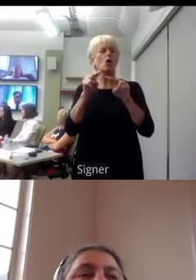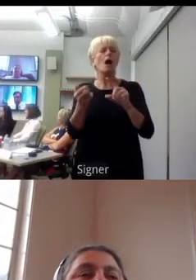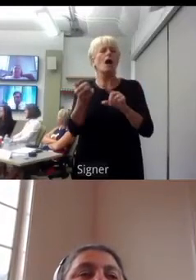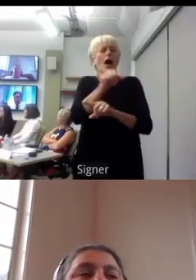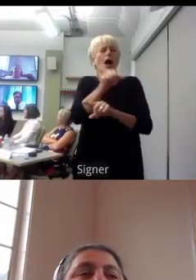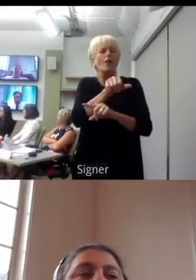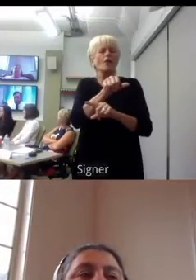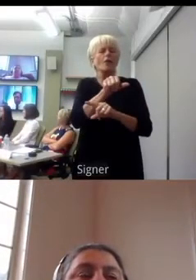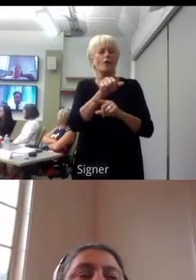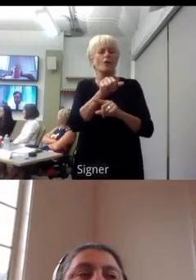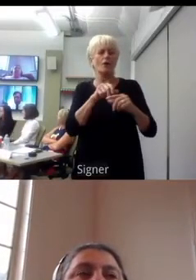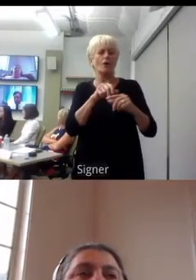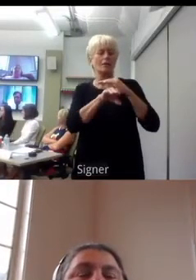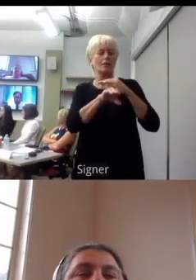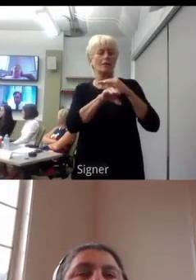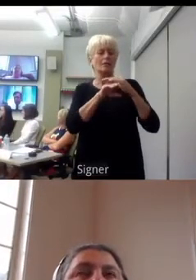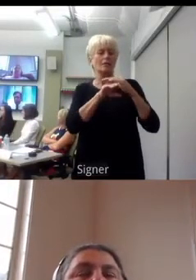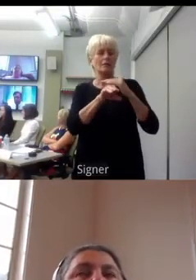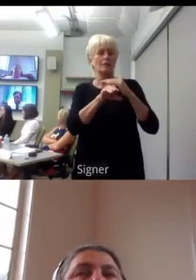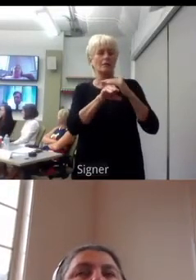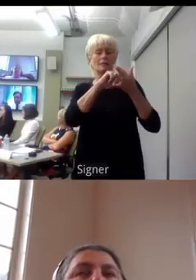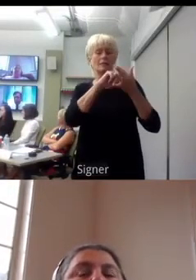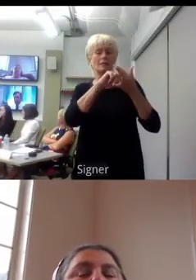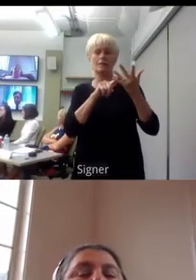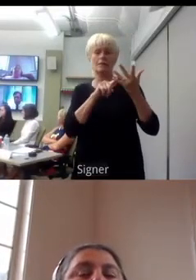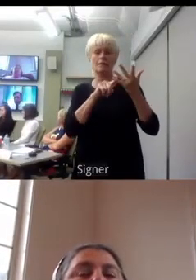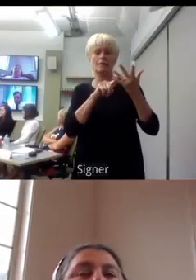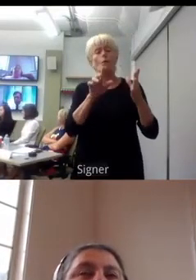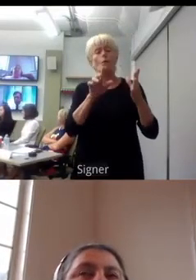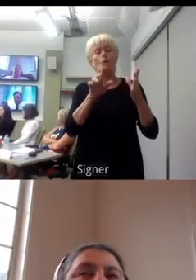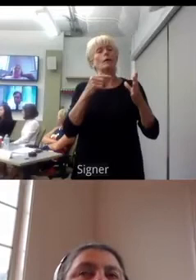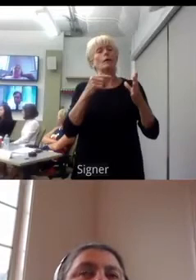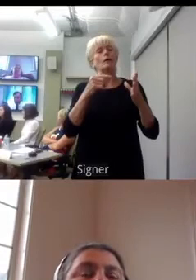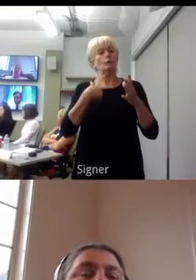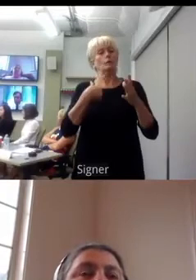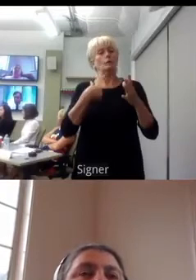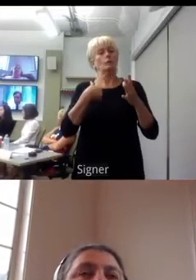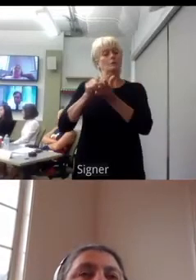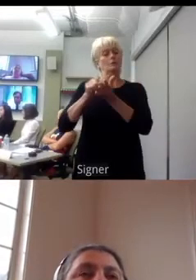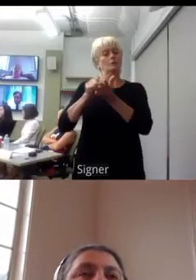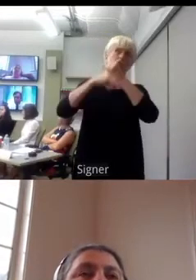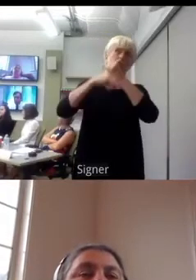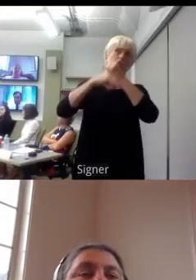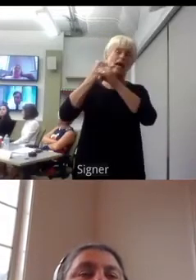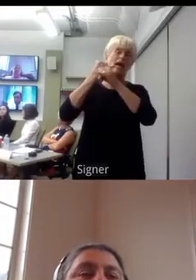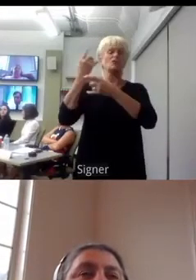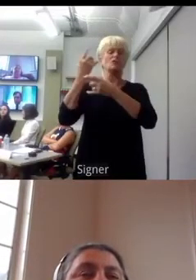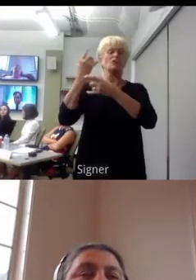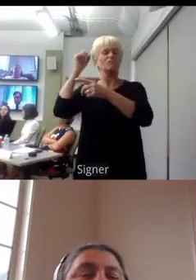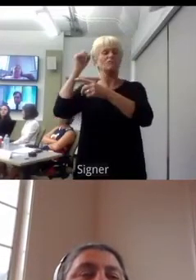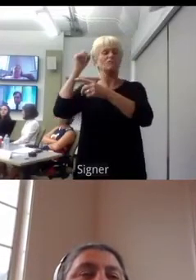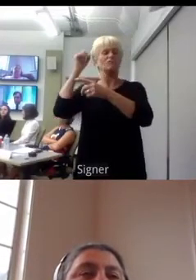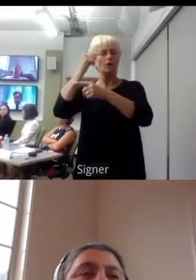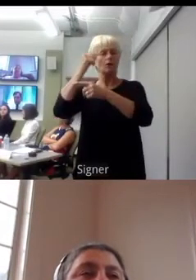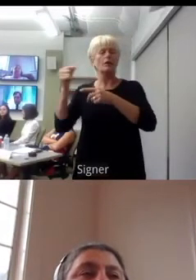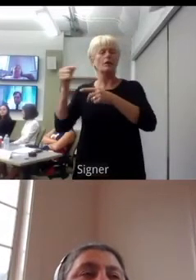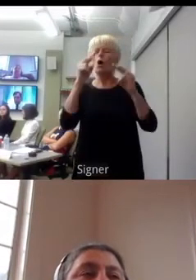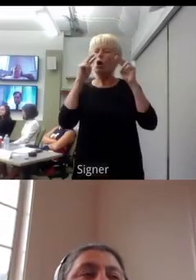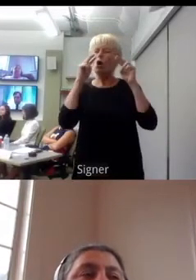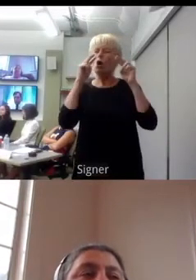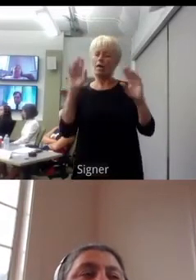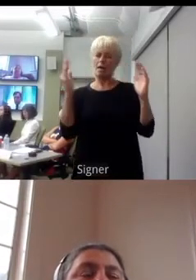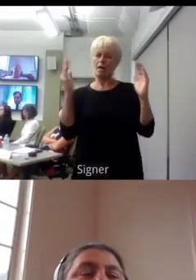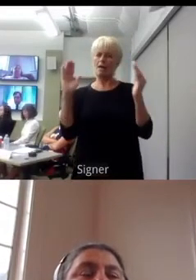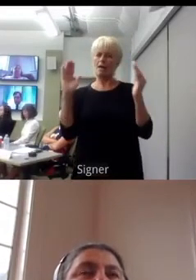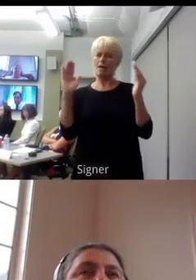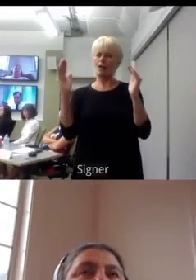because we write them for every level of government and internationally as well, you can see the comparison we do for it has 12